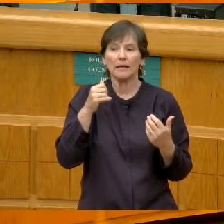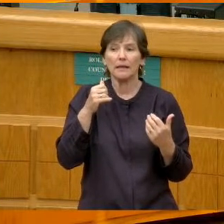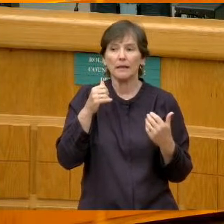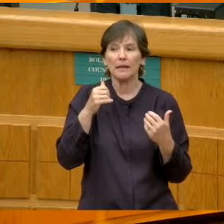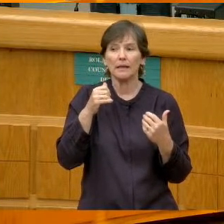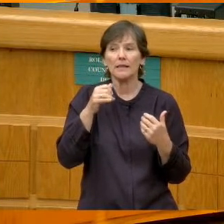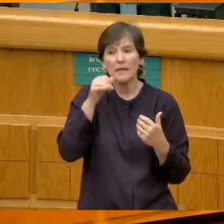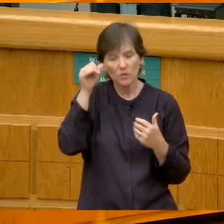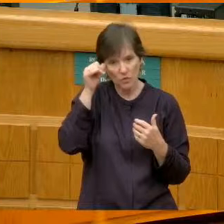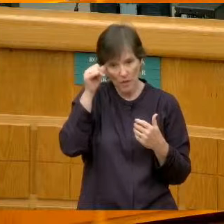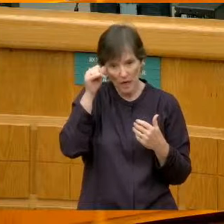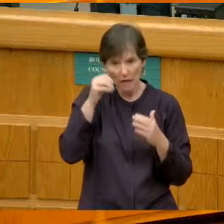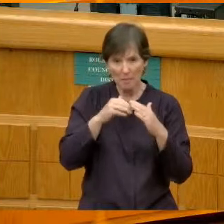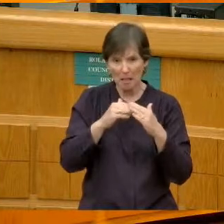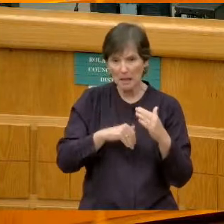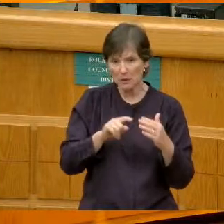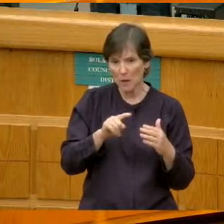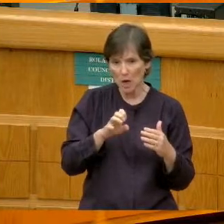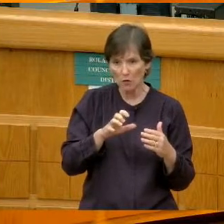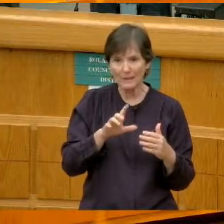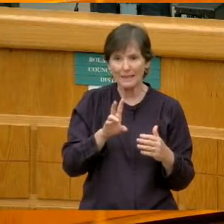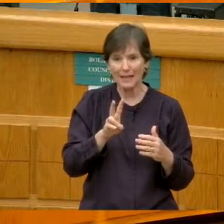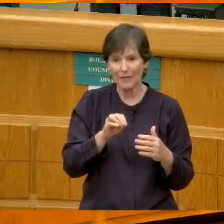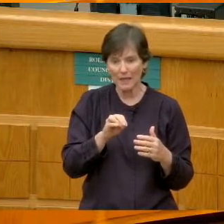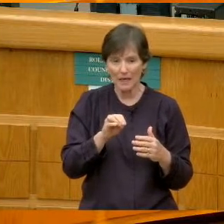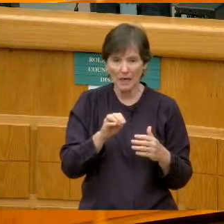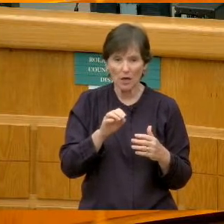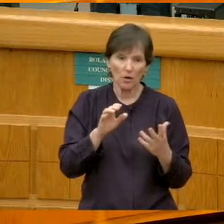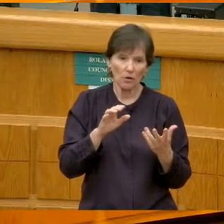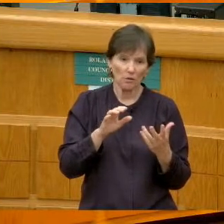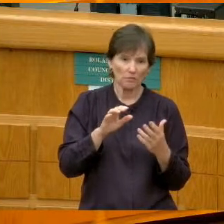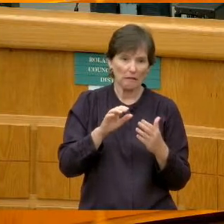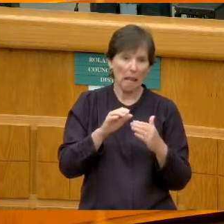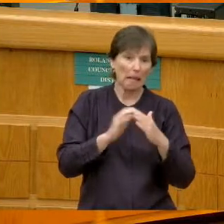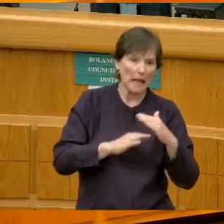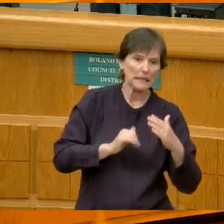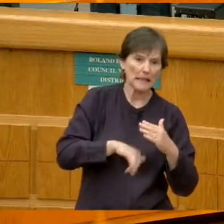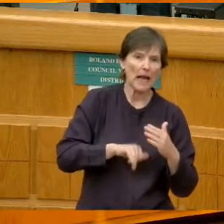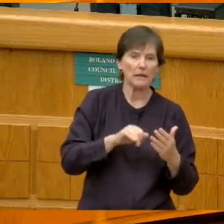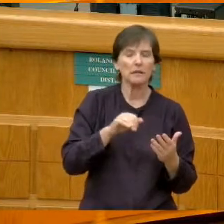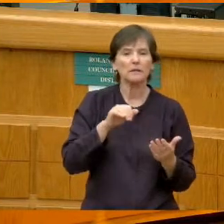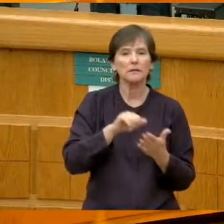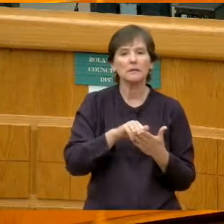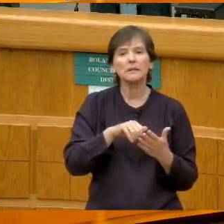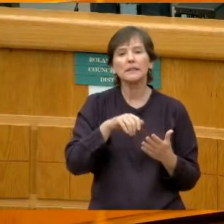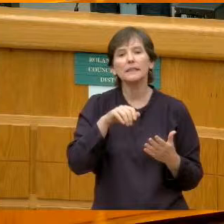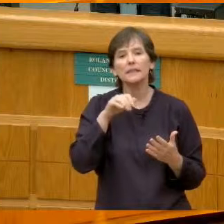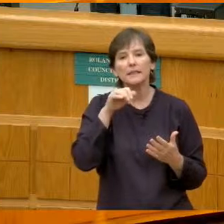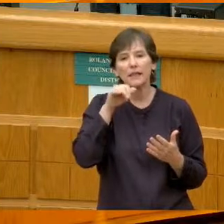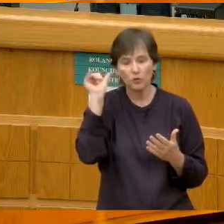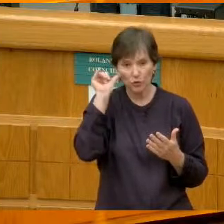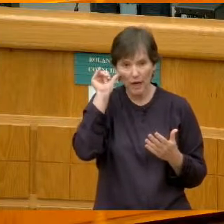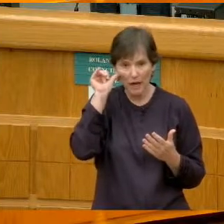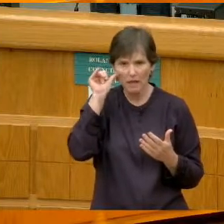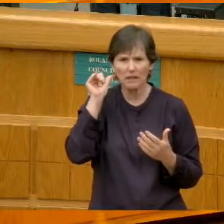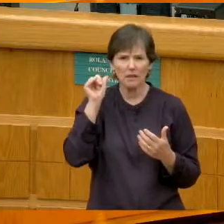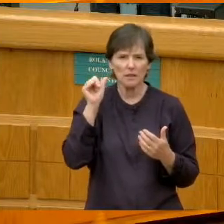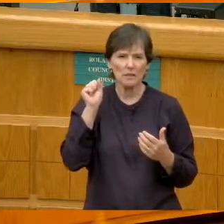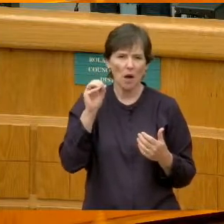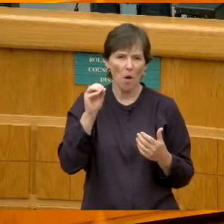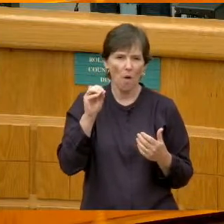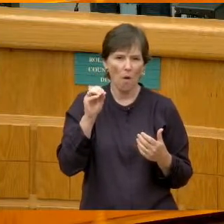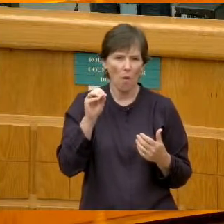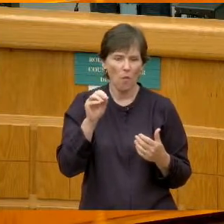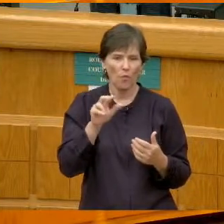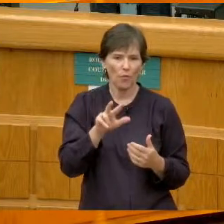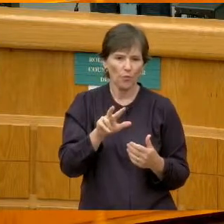than yesterday, or about a 44% decrease in number of new cases, but still a pretty significant number,